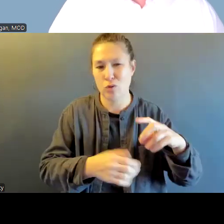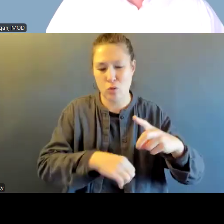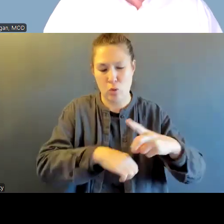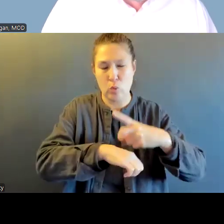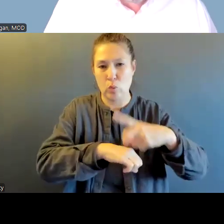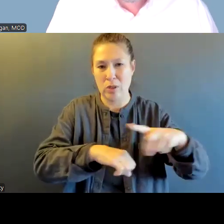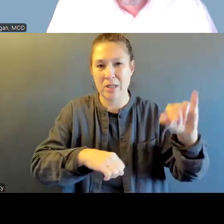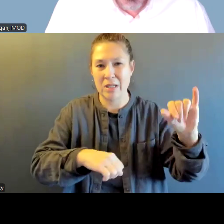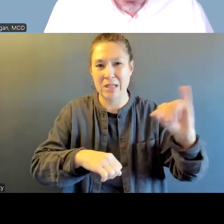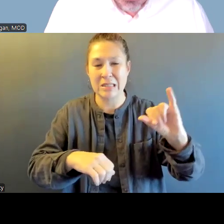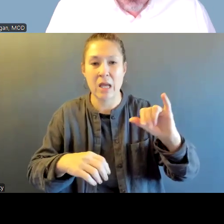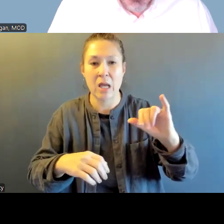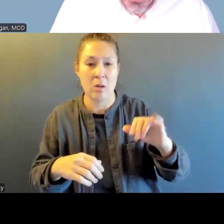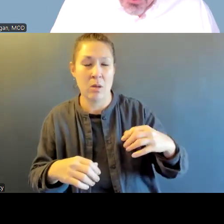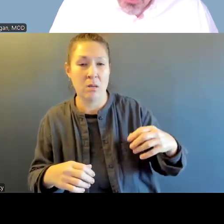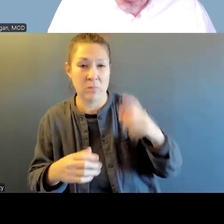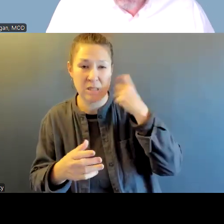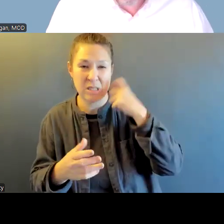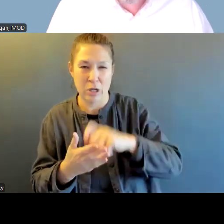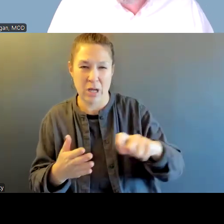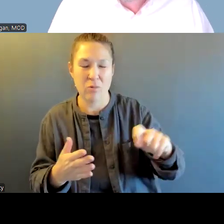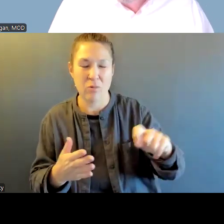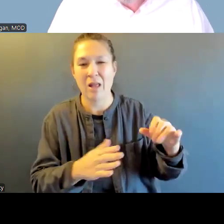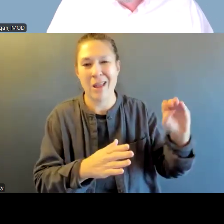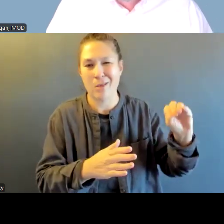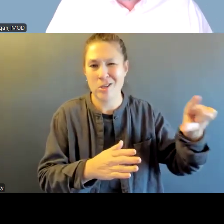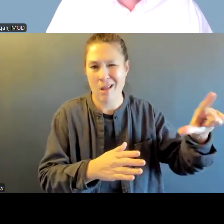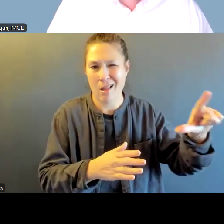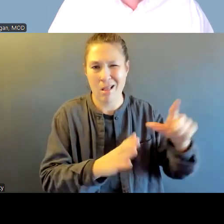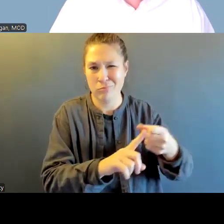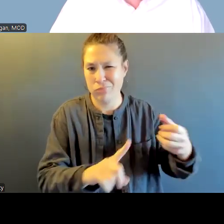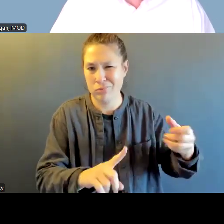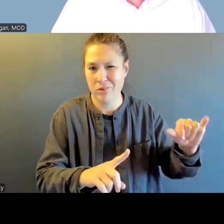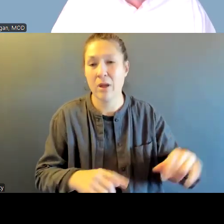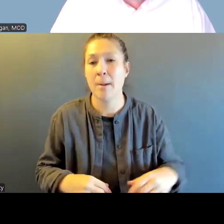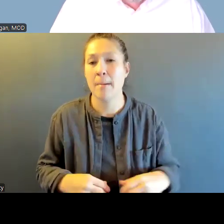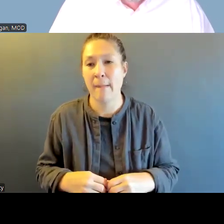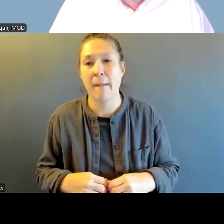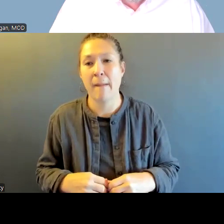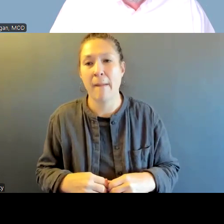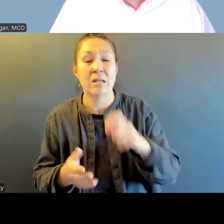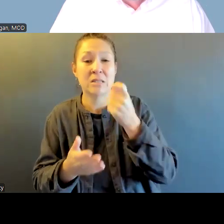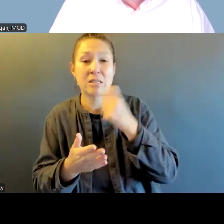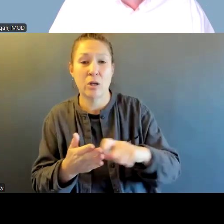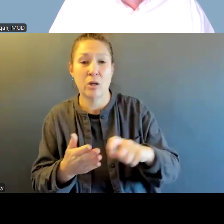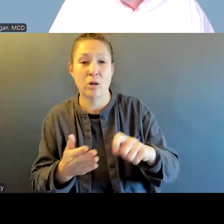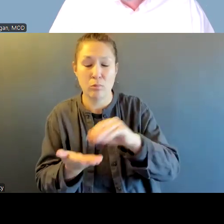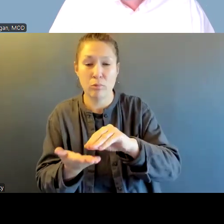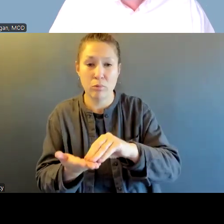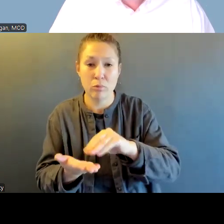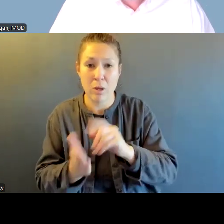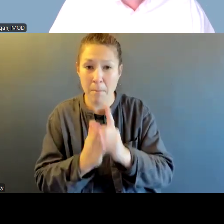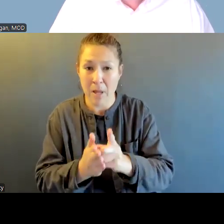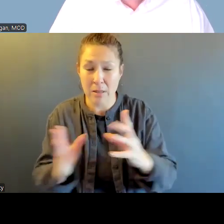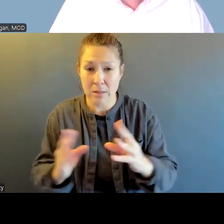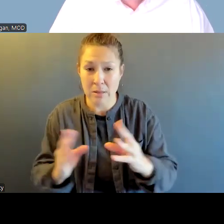Chapter 48J. The secretary maintains detailed minutes of all meetings, including the attendance records, decisions made and